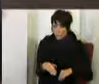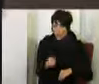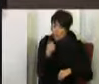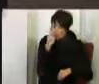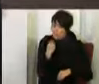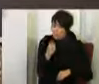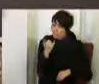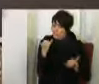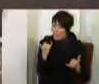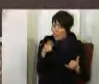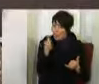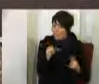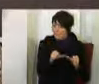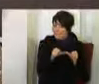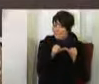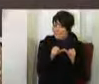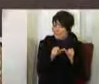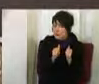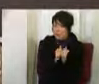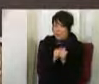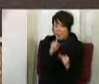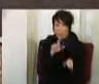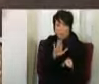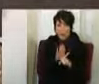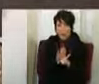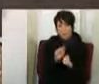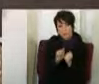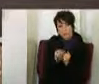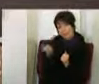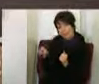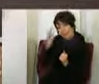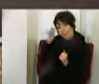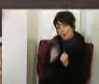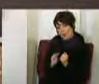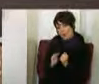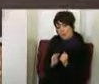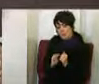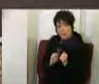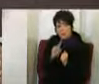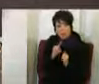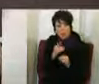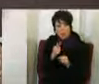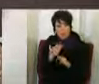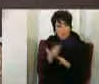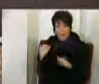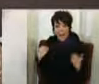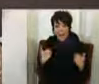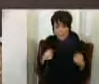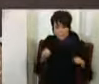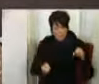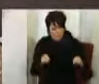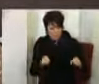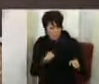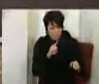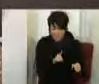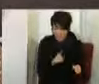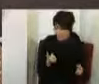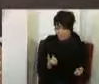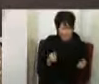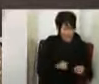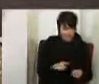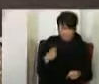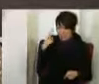with the dream, to continue with the promise. That even in the midst of all of the doubts of where it was going or what it was going to look